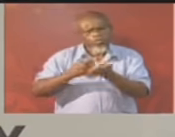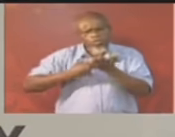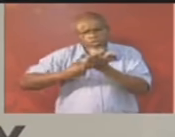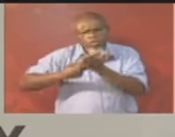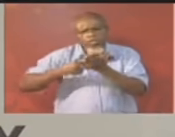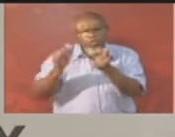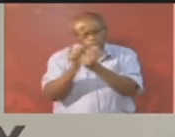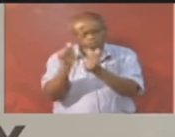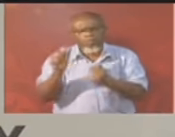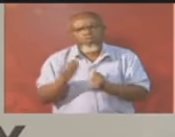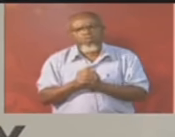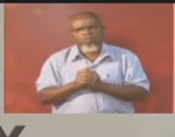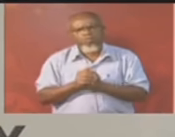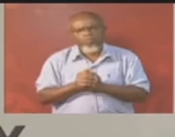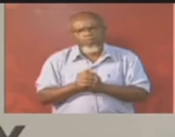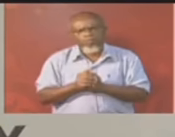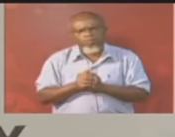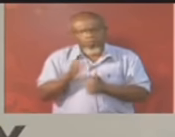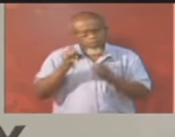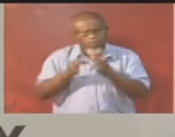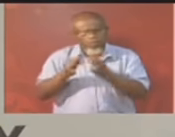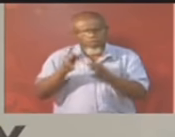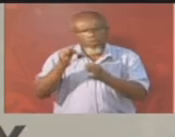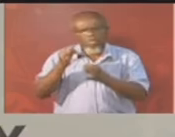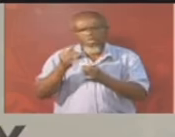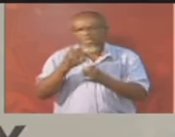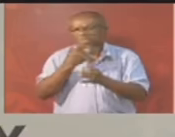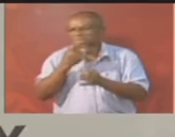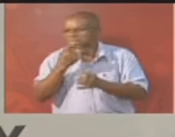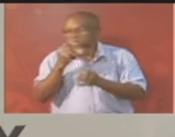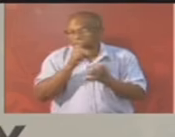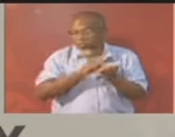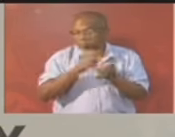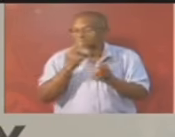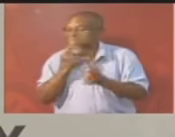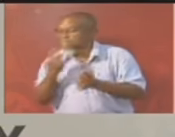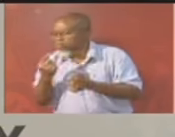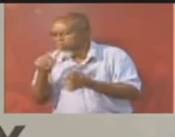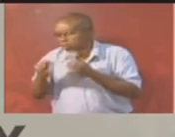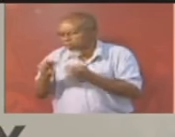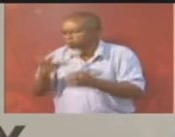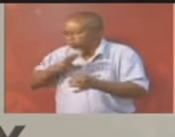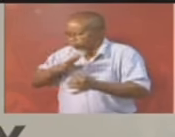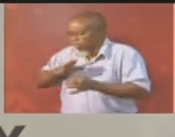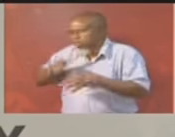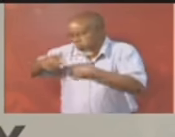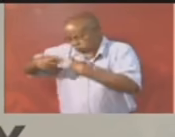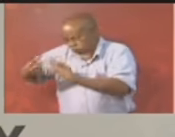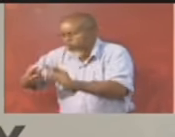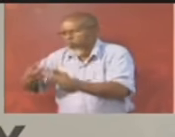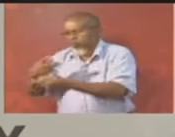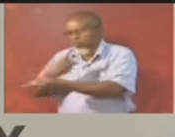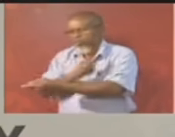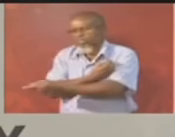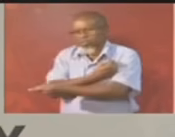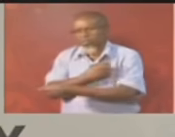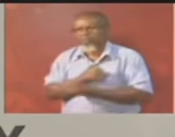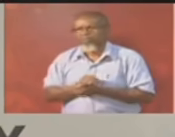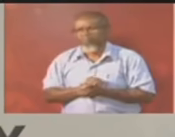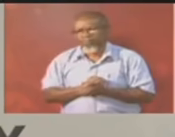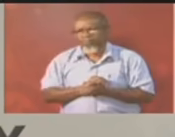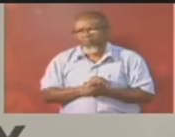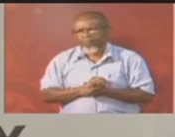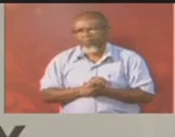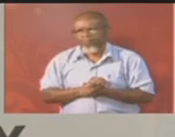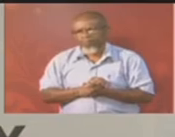the suitability of each vaccine for your particular individual case. Your second question actually reminded me that I missed a part